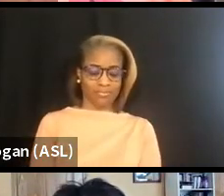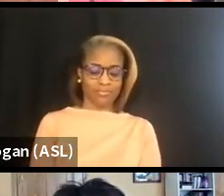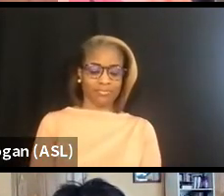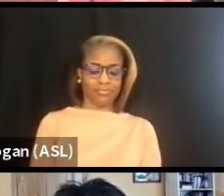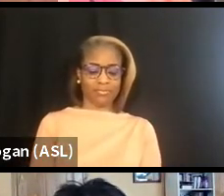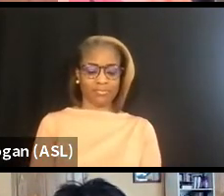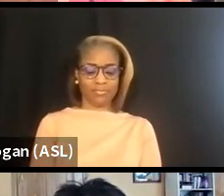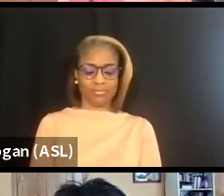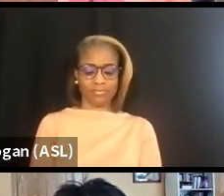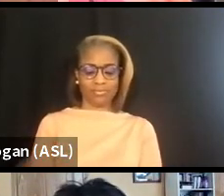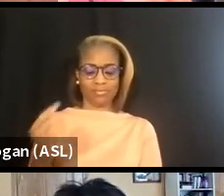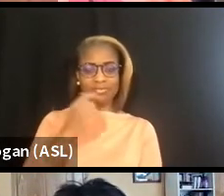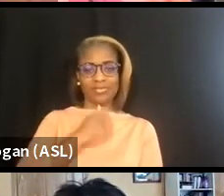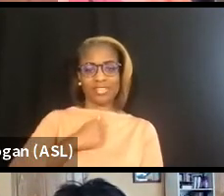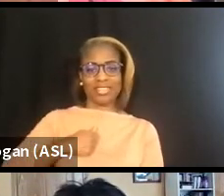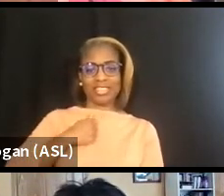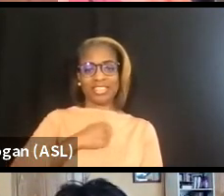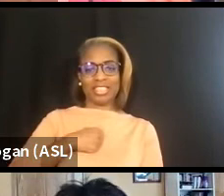Sorry.